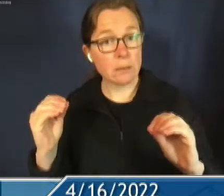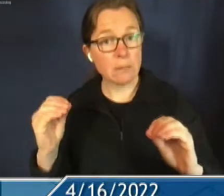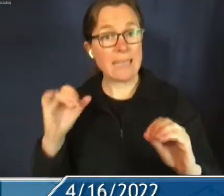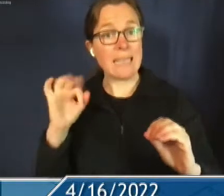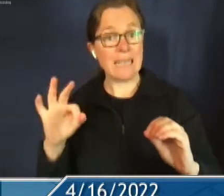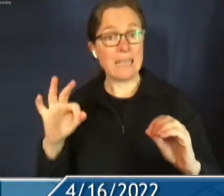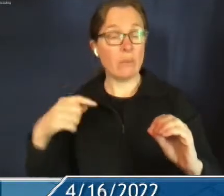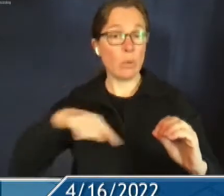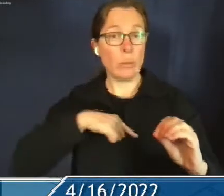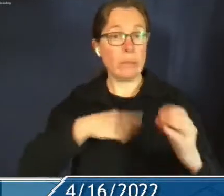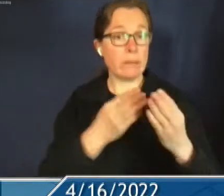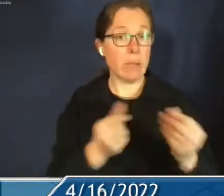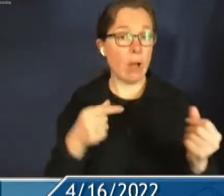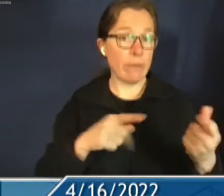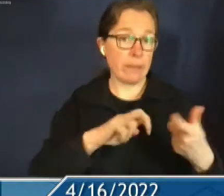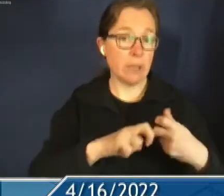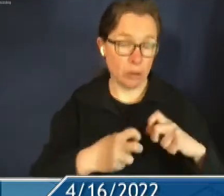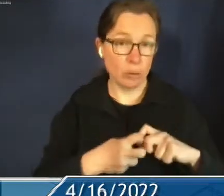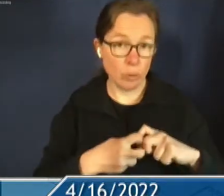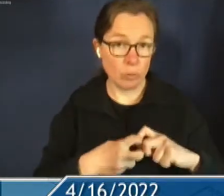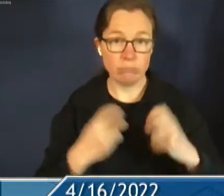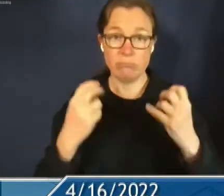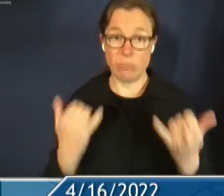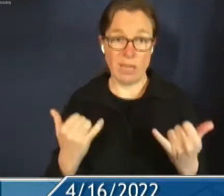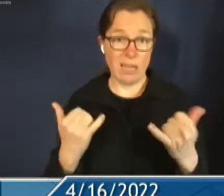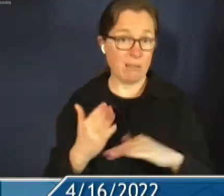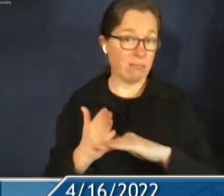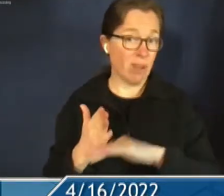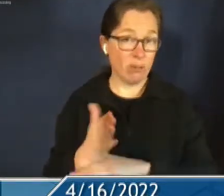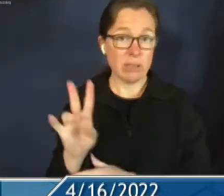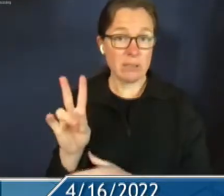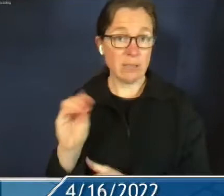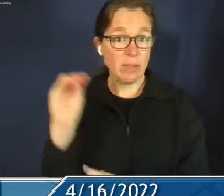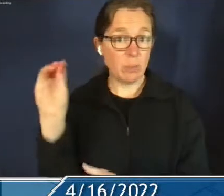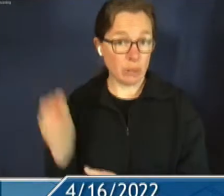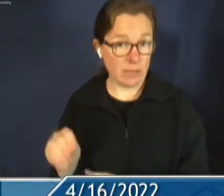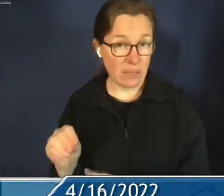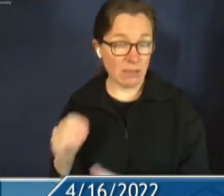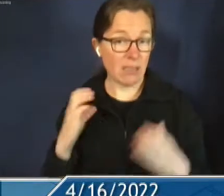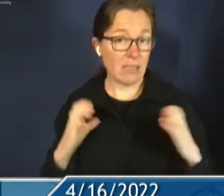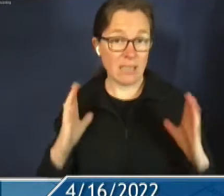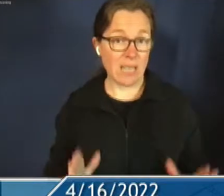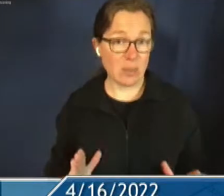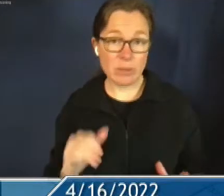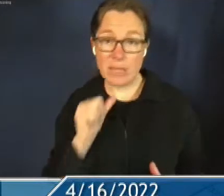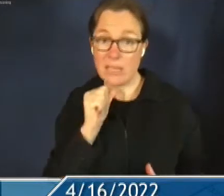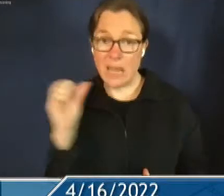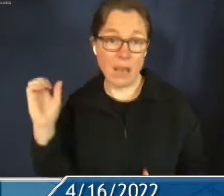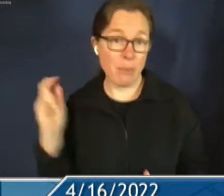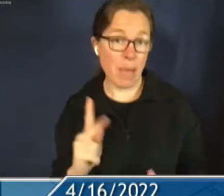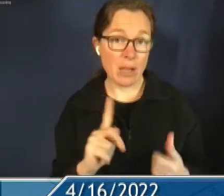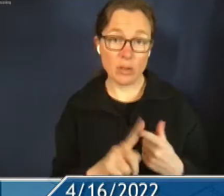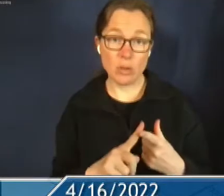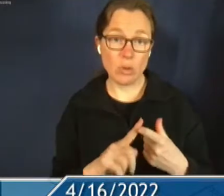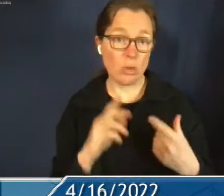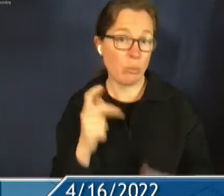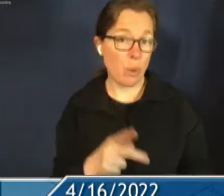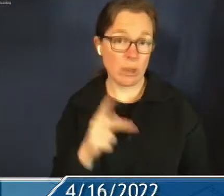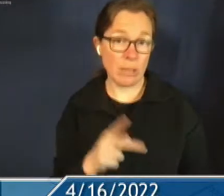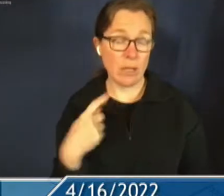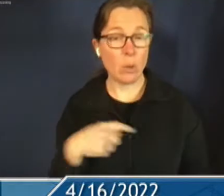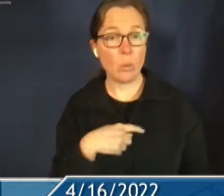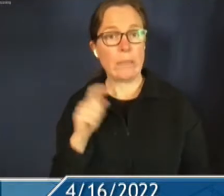issue, because right now, at an over 70% rate, our customers are not returning to the Portland area. And we need an